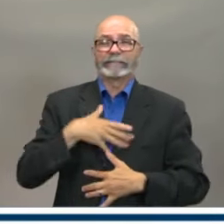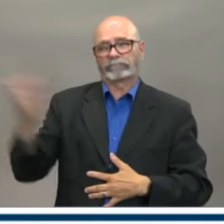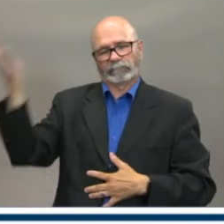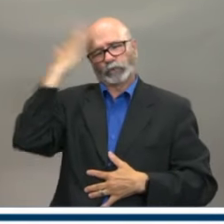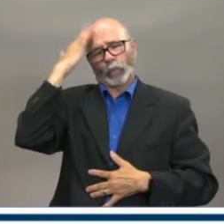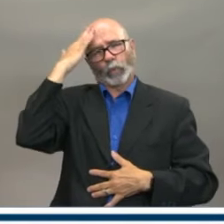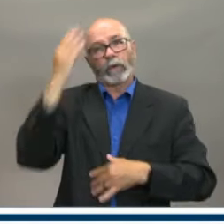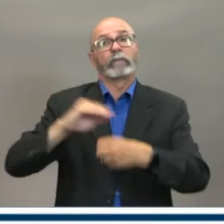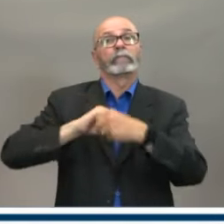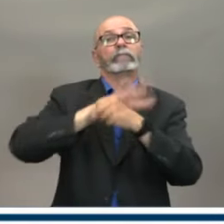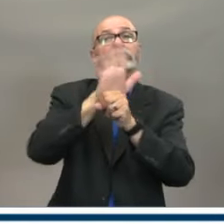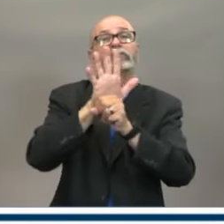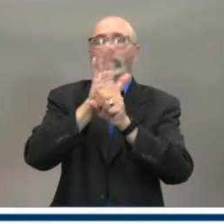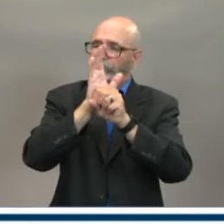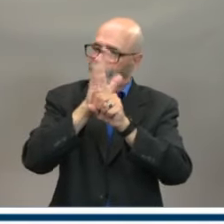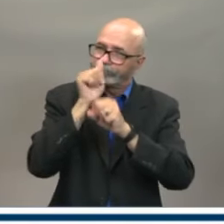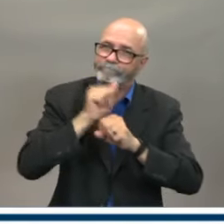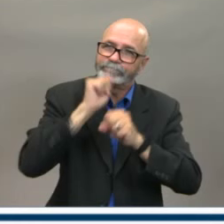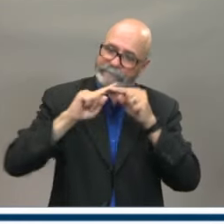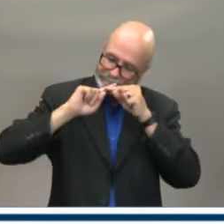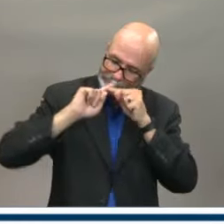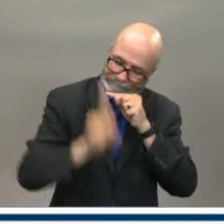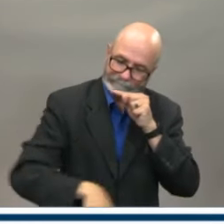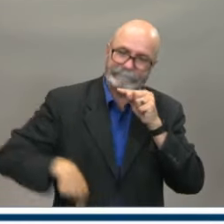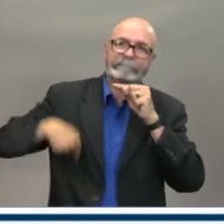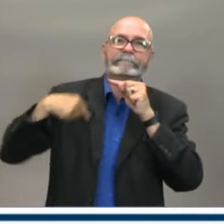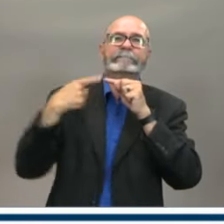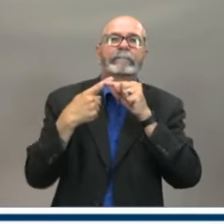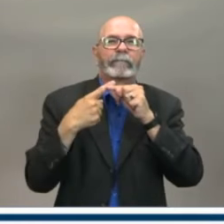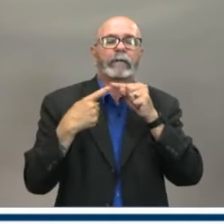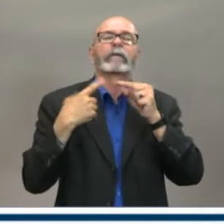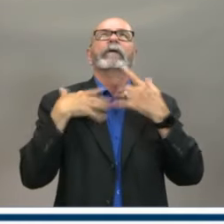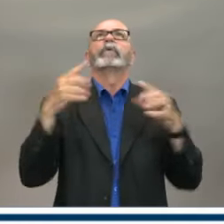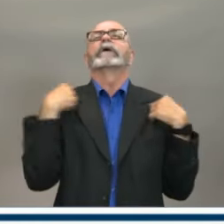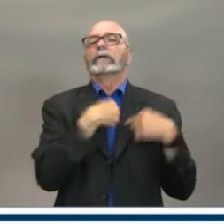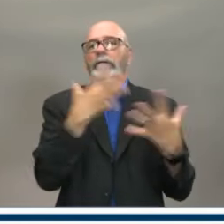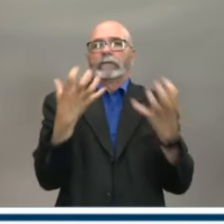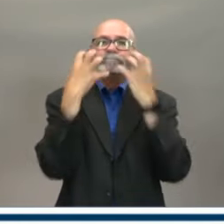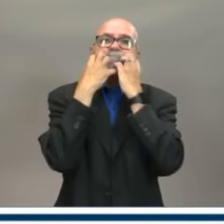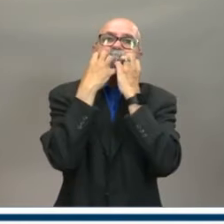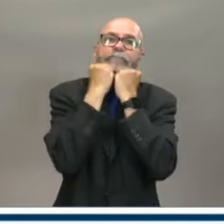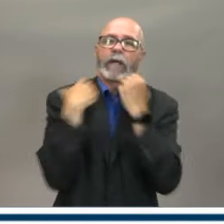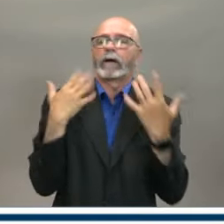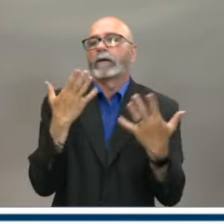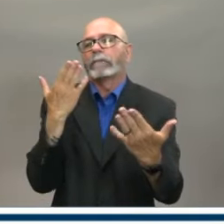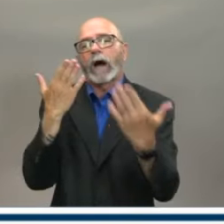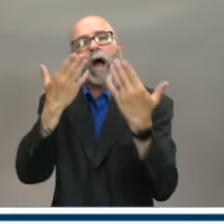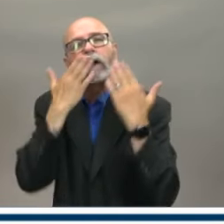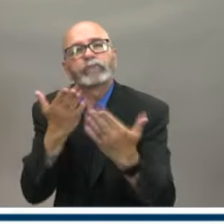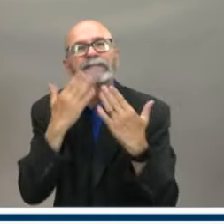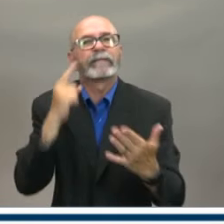long to ensure that when we as a family or individual Nova Scotians are our most vulnerable, we find ourselves